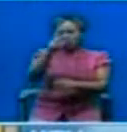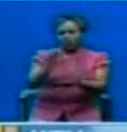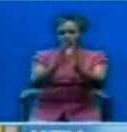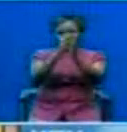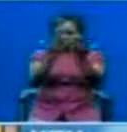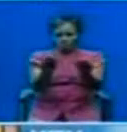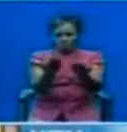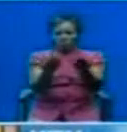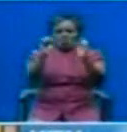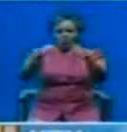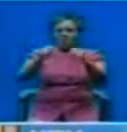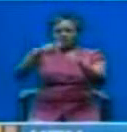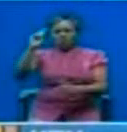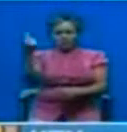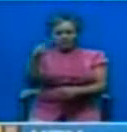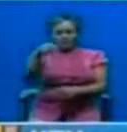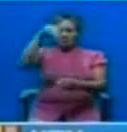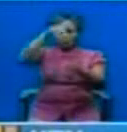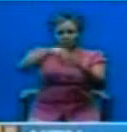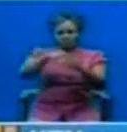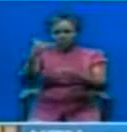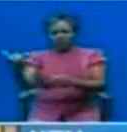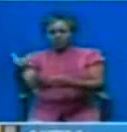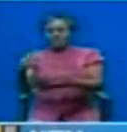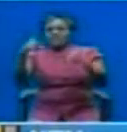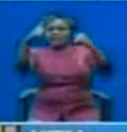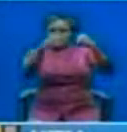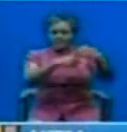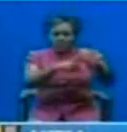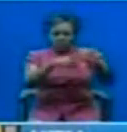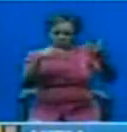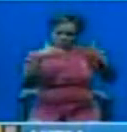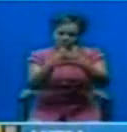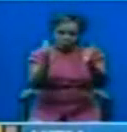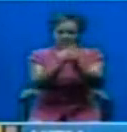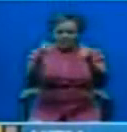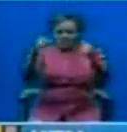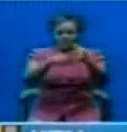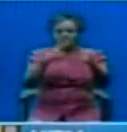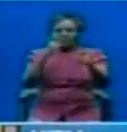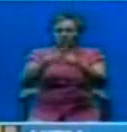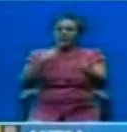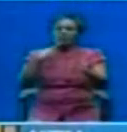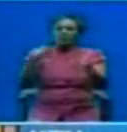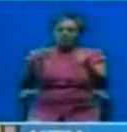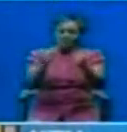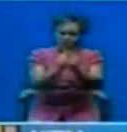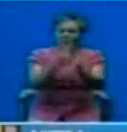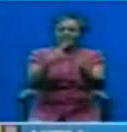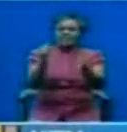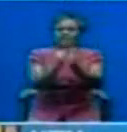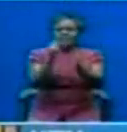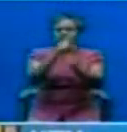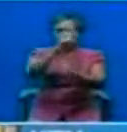written by Uwezo Kenya. They are among children aged 6 to 16 from 157 districts who were tested at